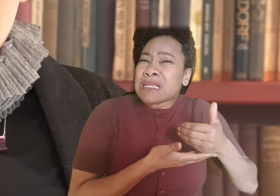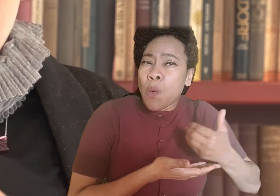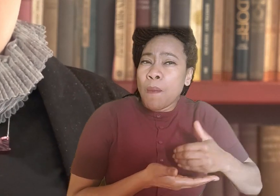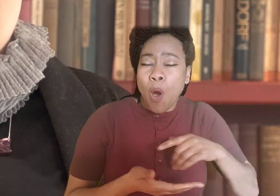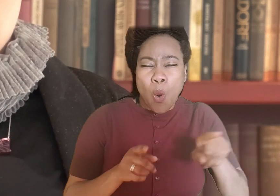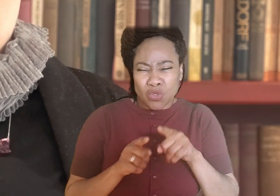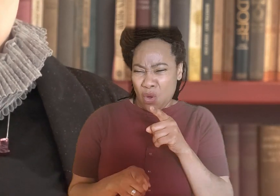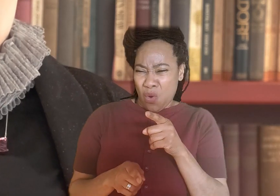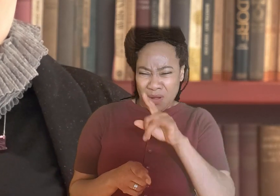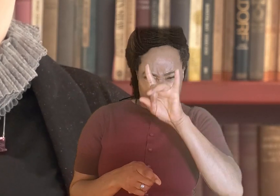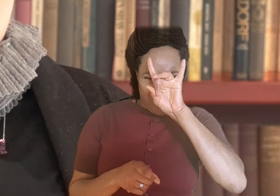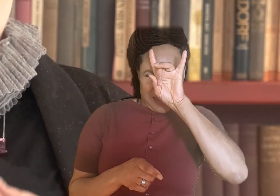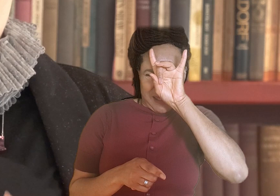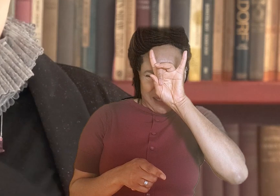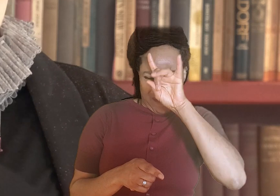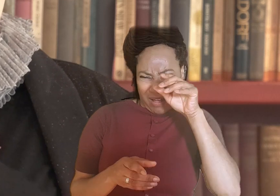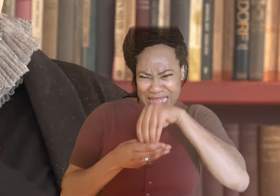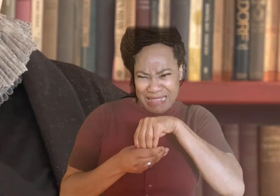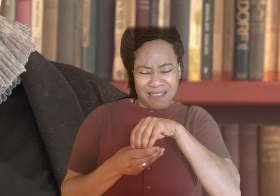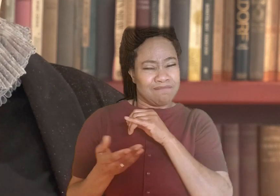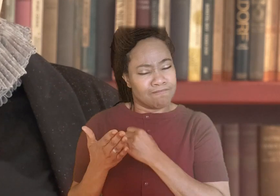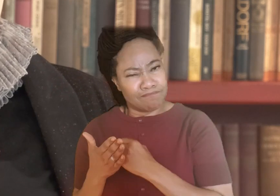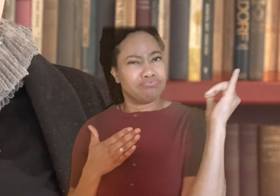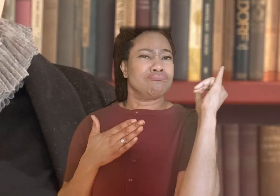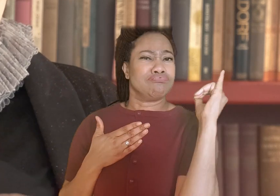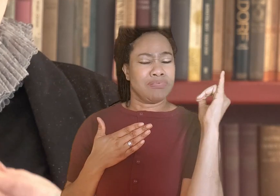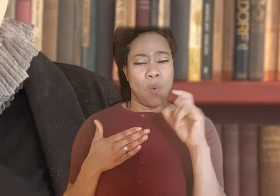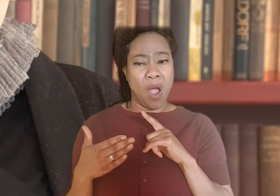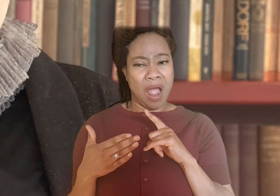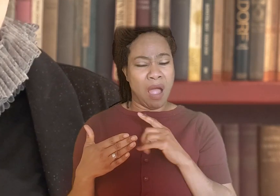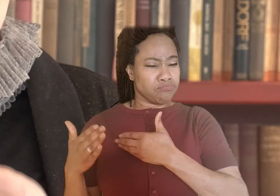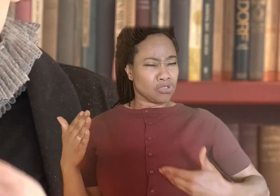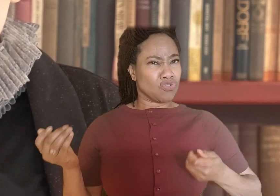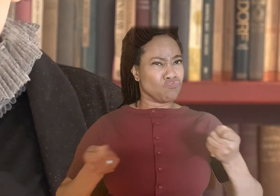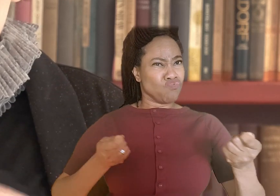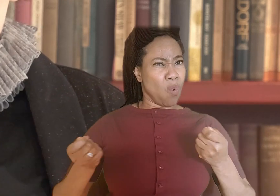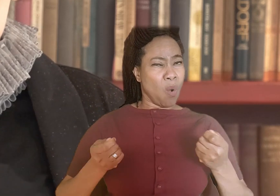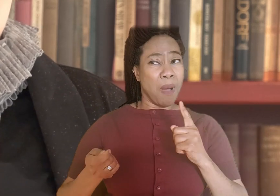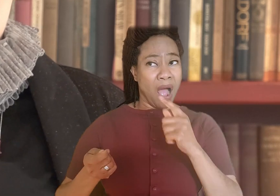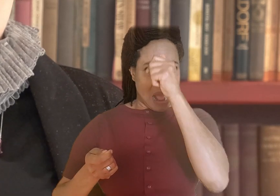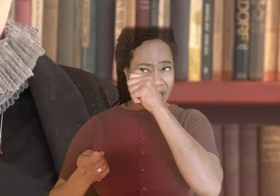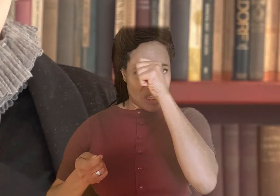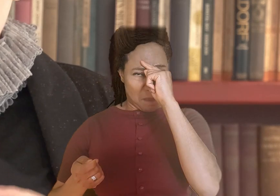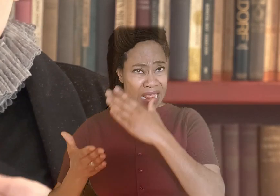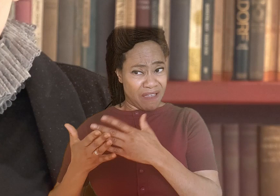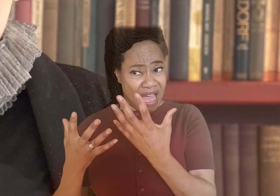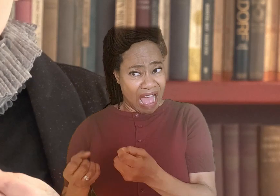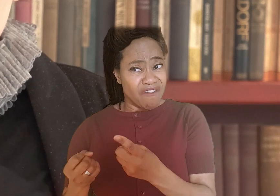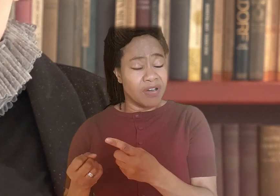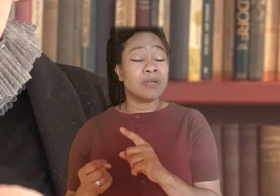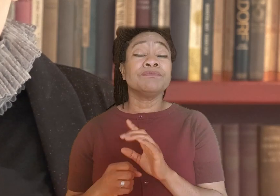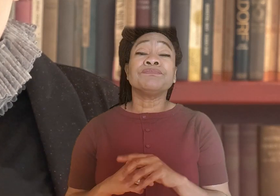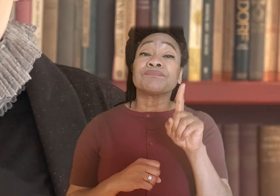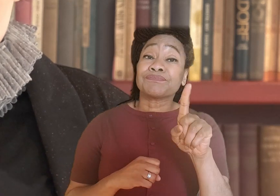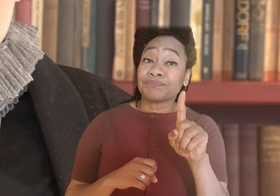which was Catholic ideology at a time of Protestant rule. More dangerous still to the Archbishop was the rise